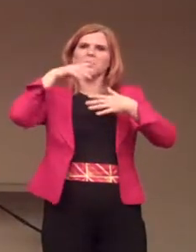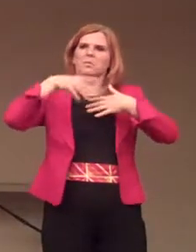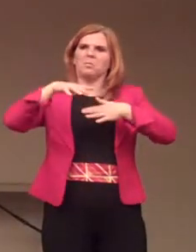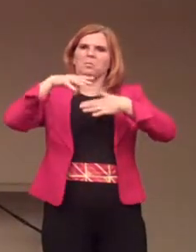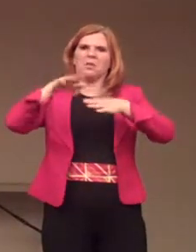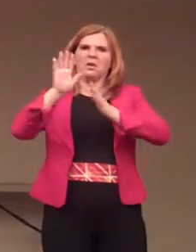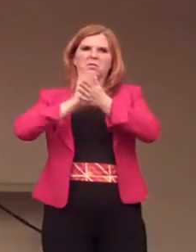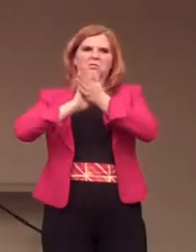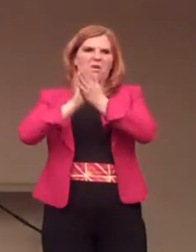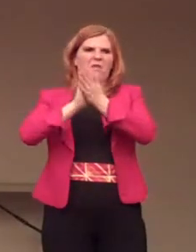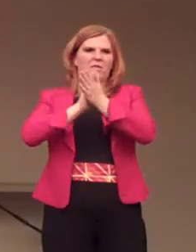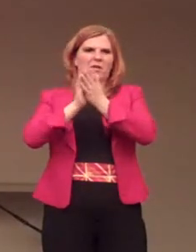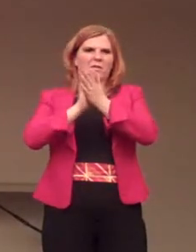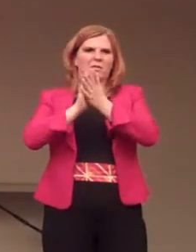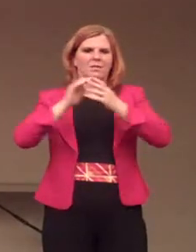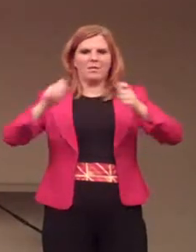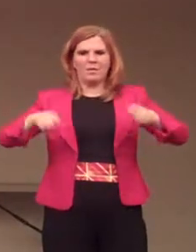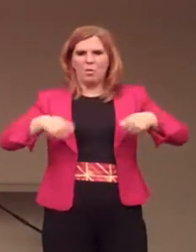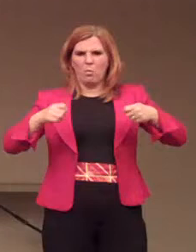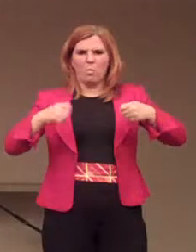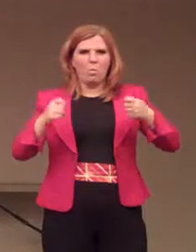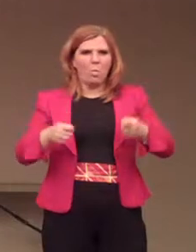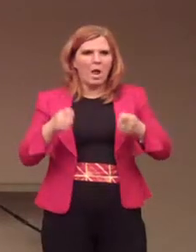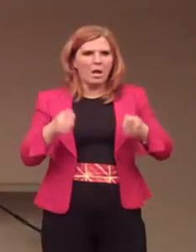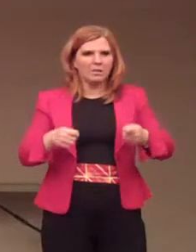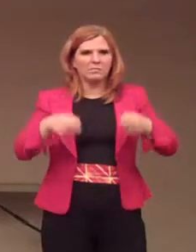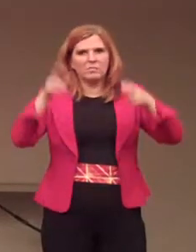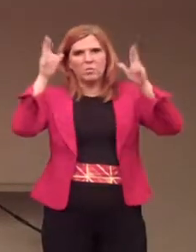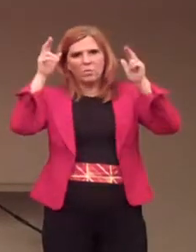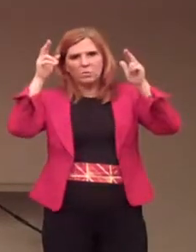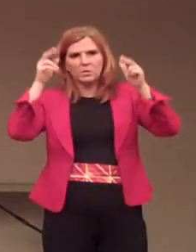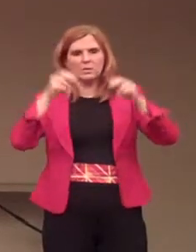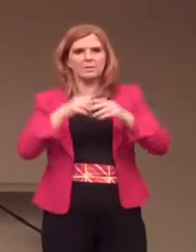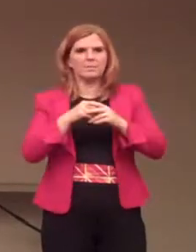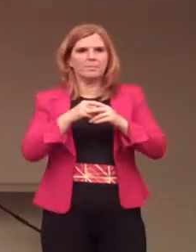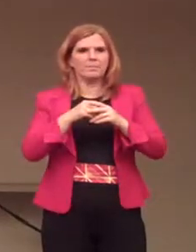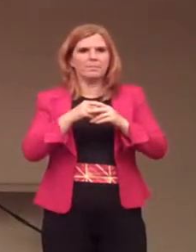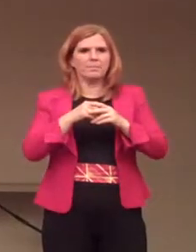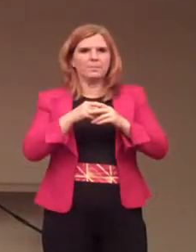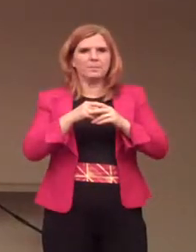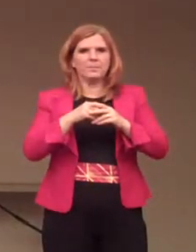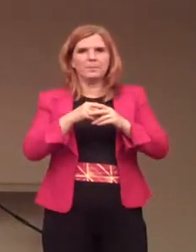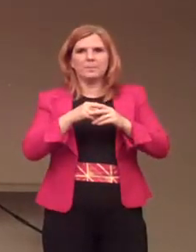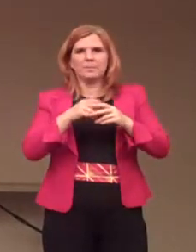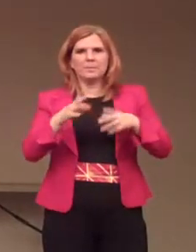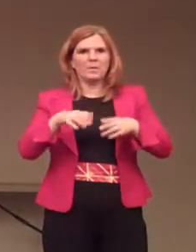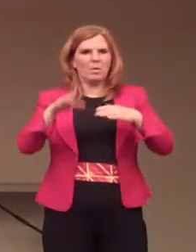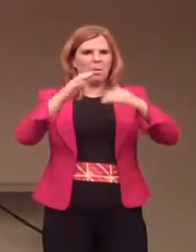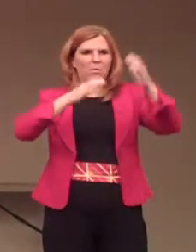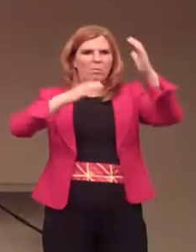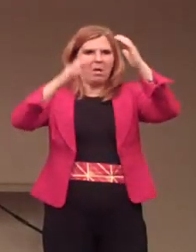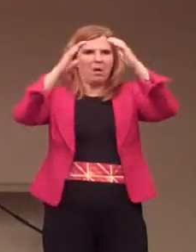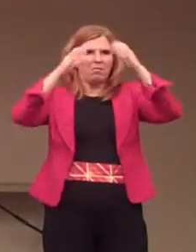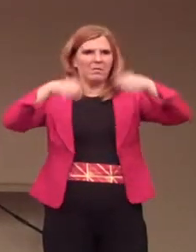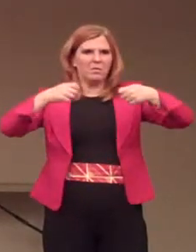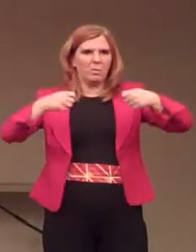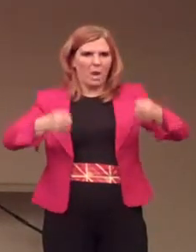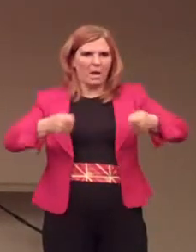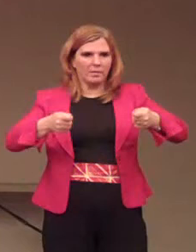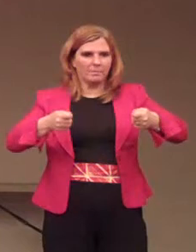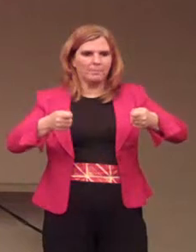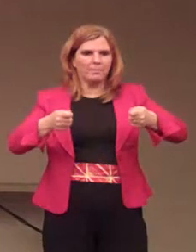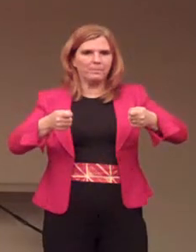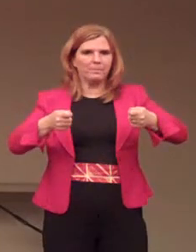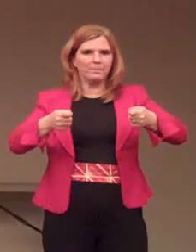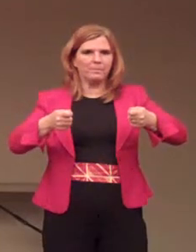parade of traffic. Wagons pulled by oxen and horses. Freight haulers, their loads piled high,